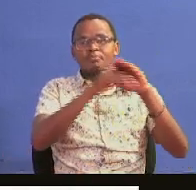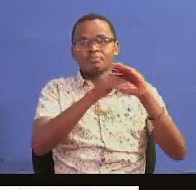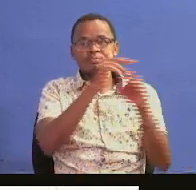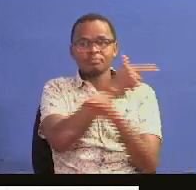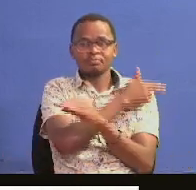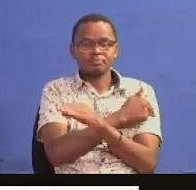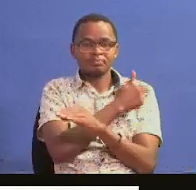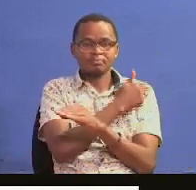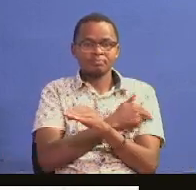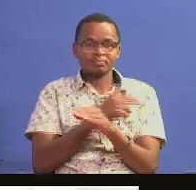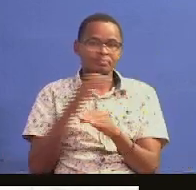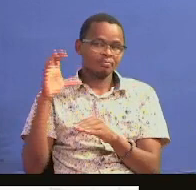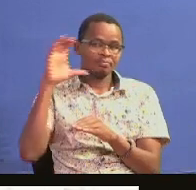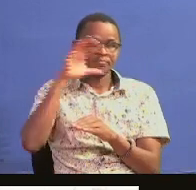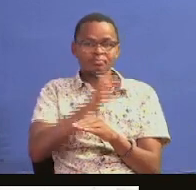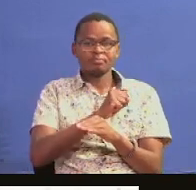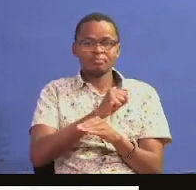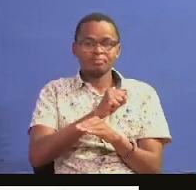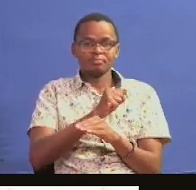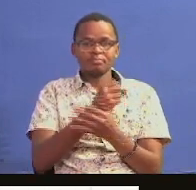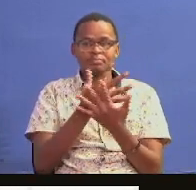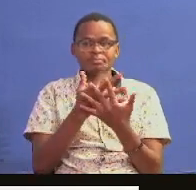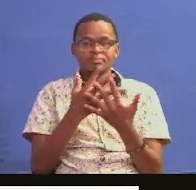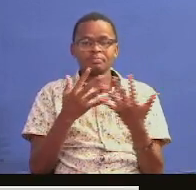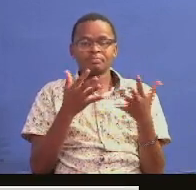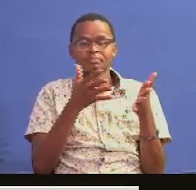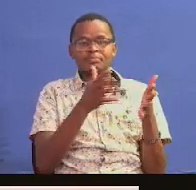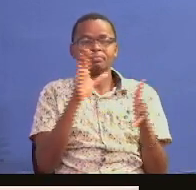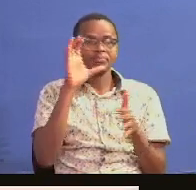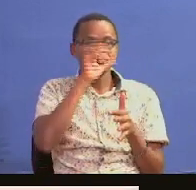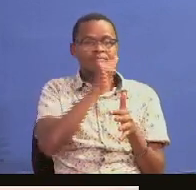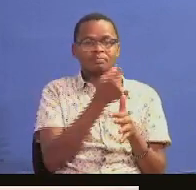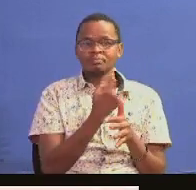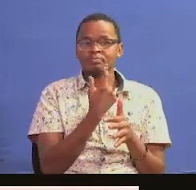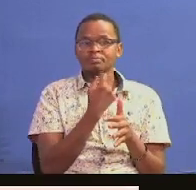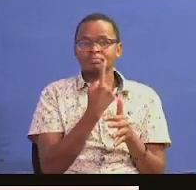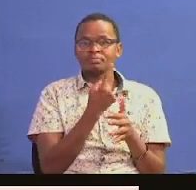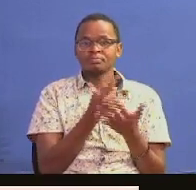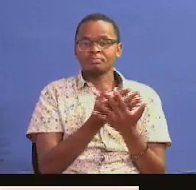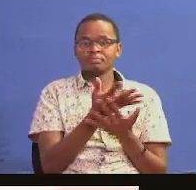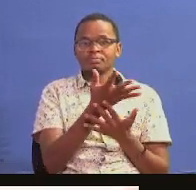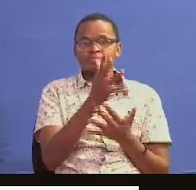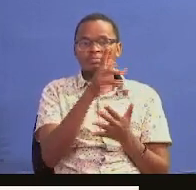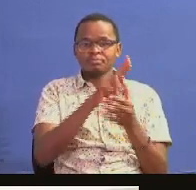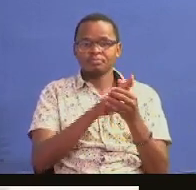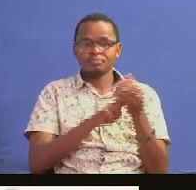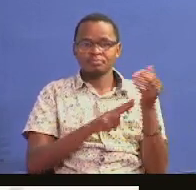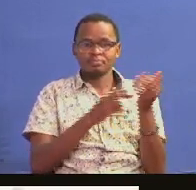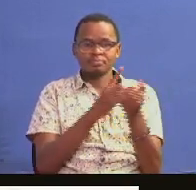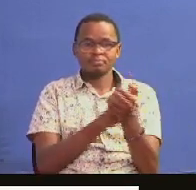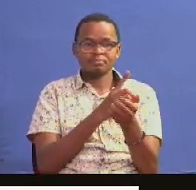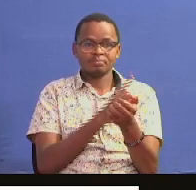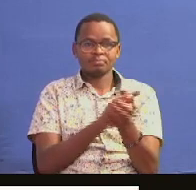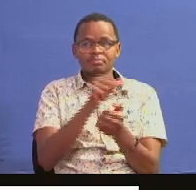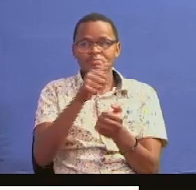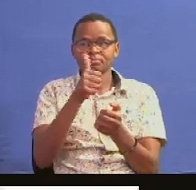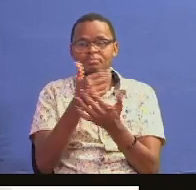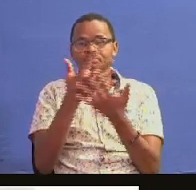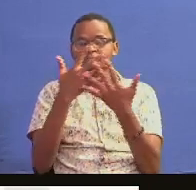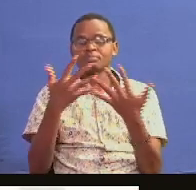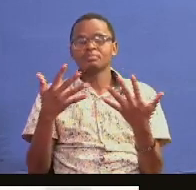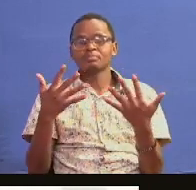in hospitals, lack of equipment, lack of medical supplies, both drugs and